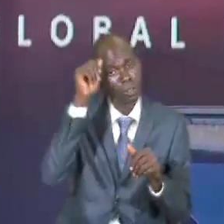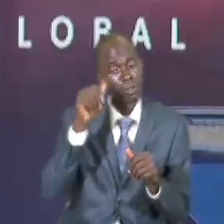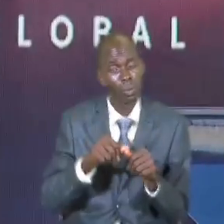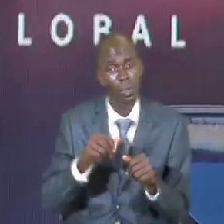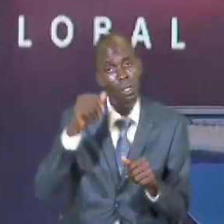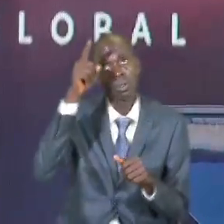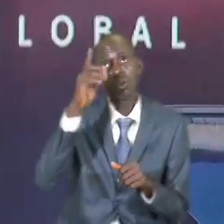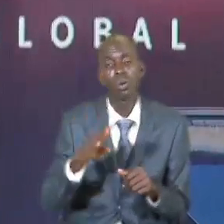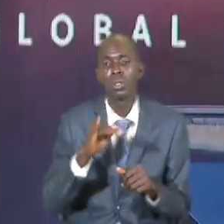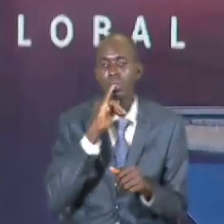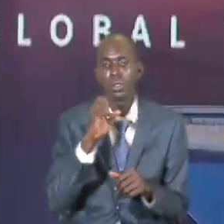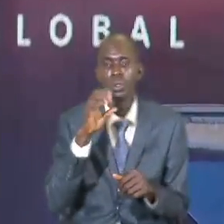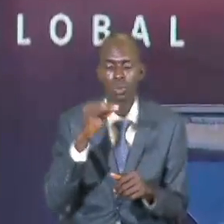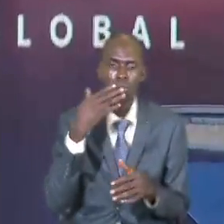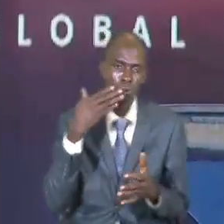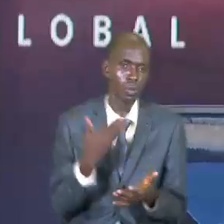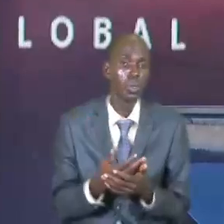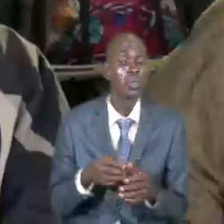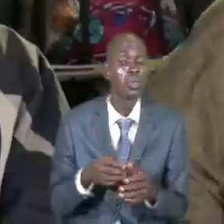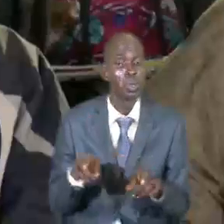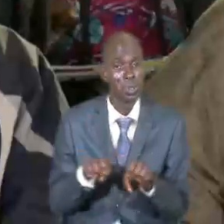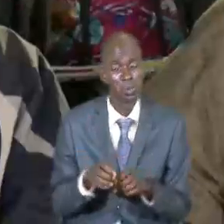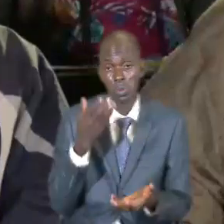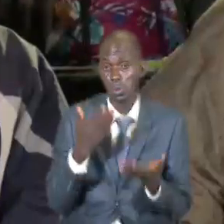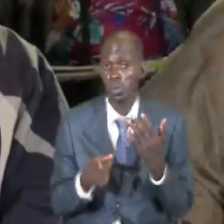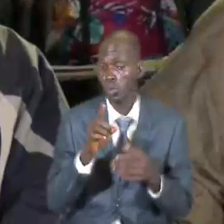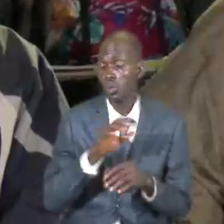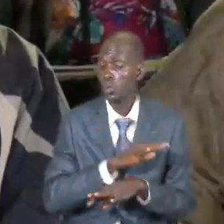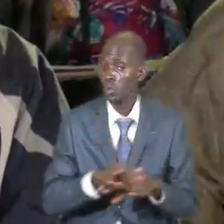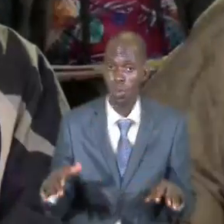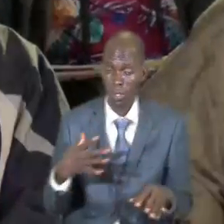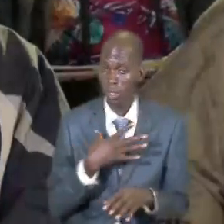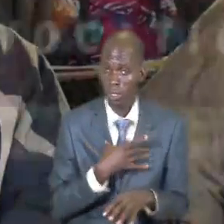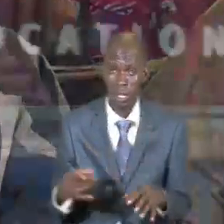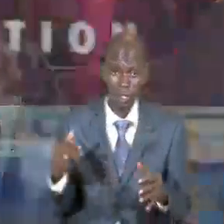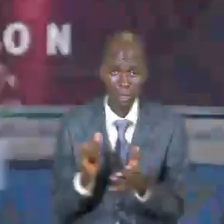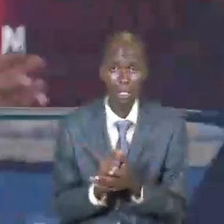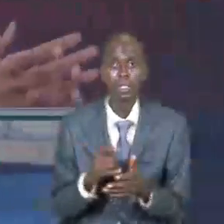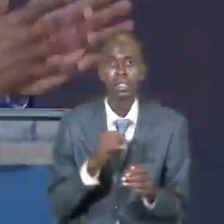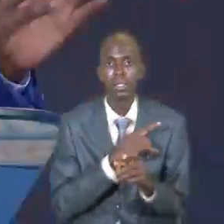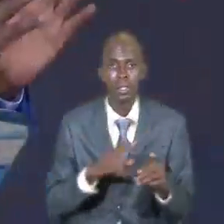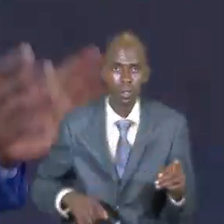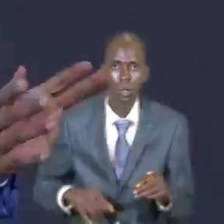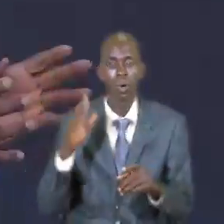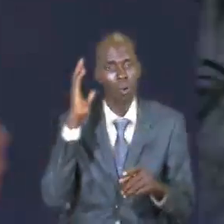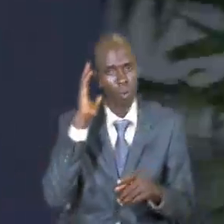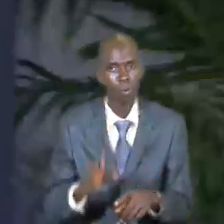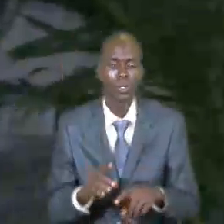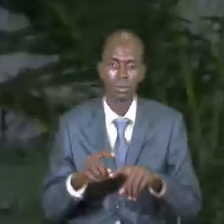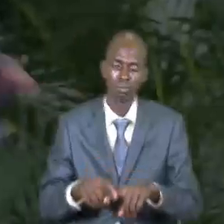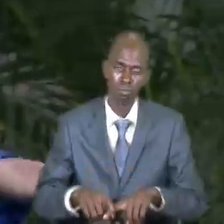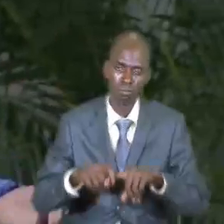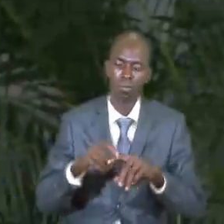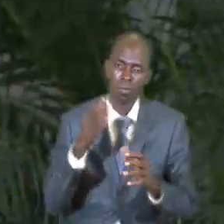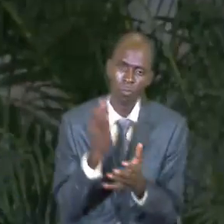like interruption, it will interrupt your life. Because he knows if he does not interrupt your life,